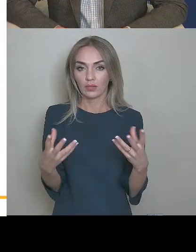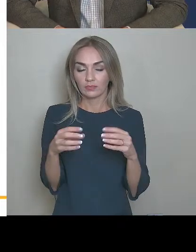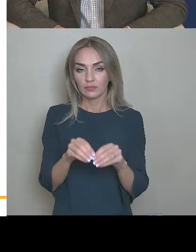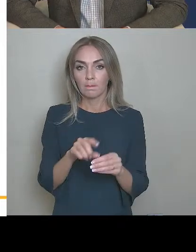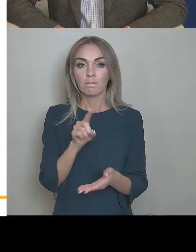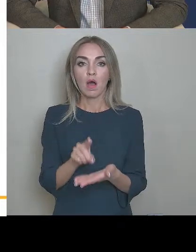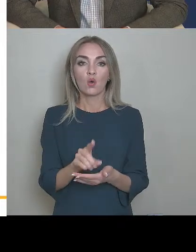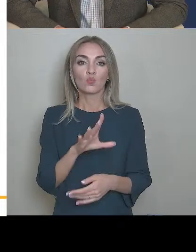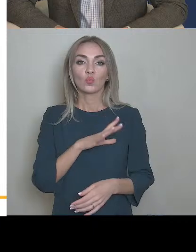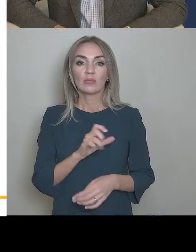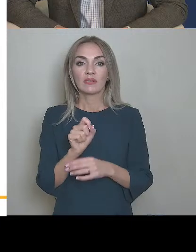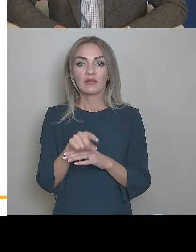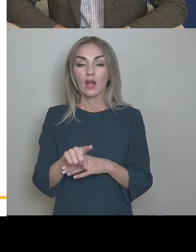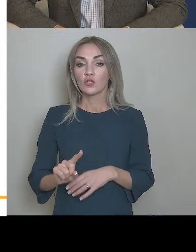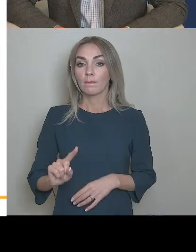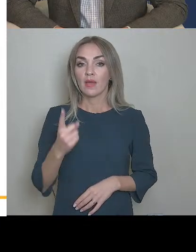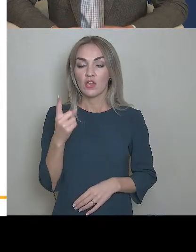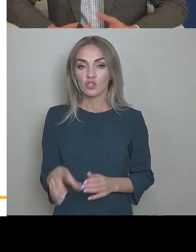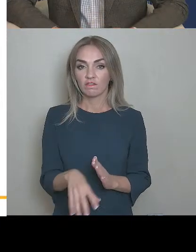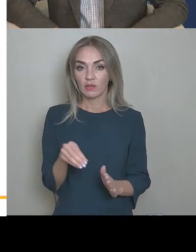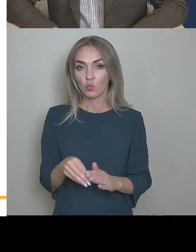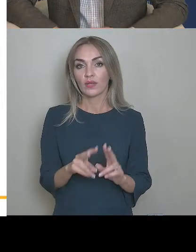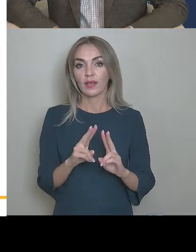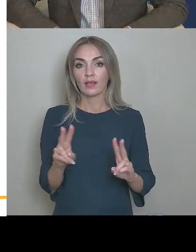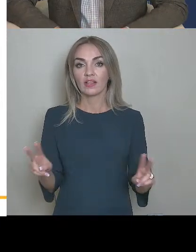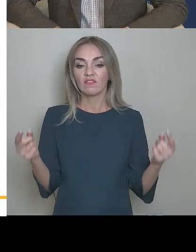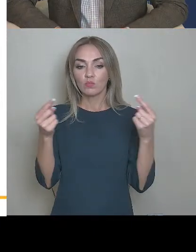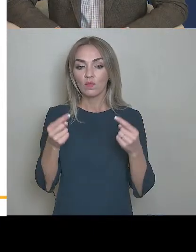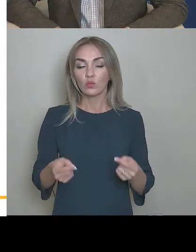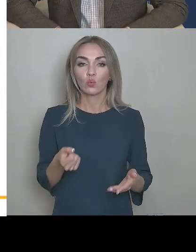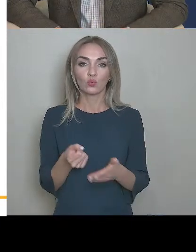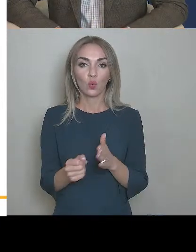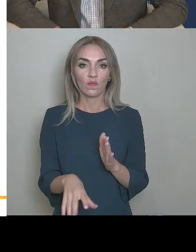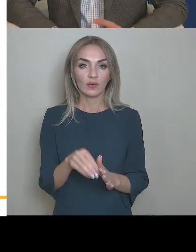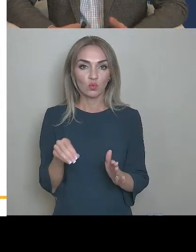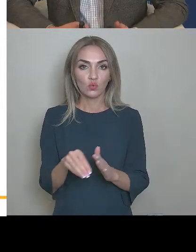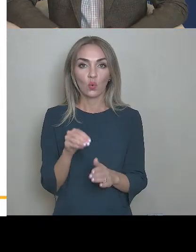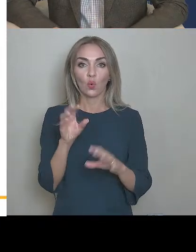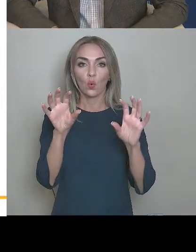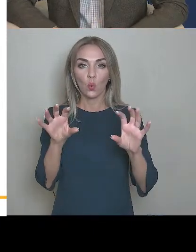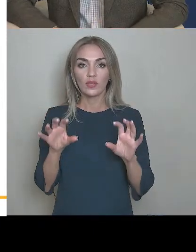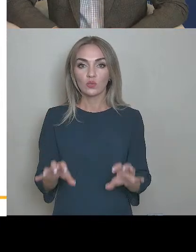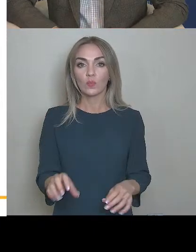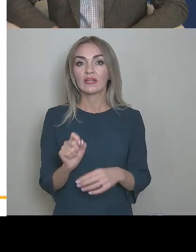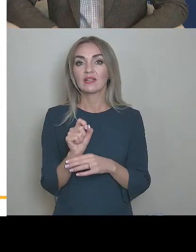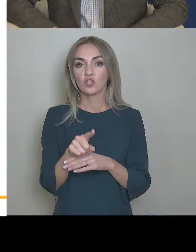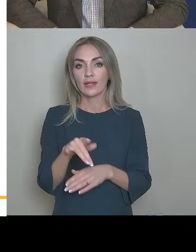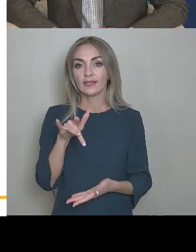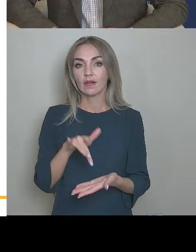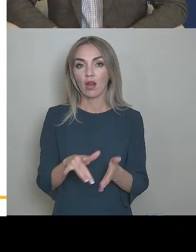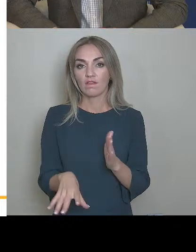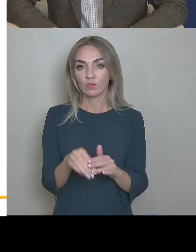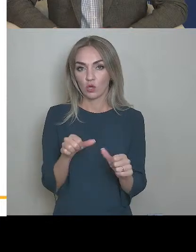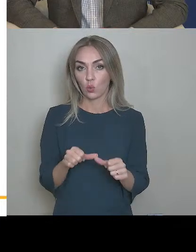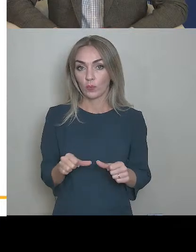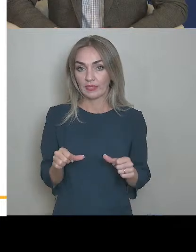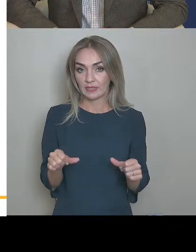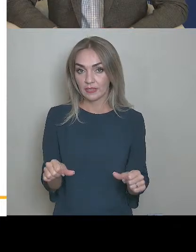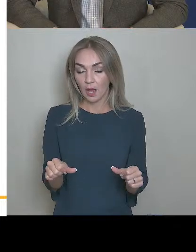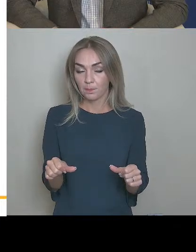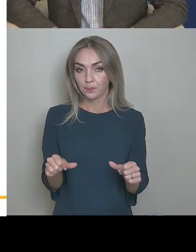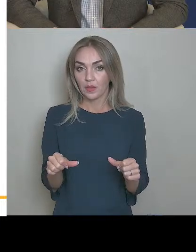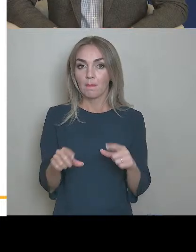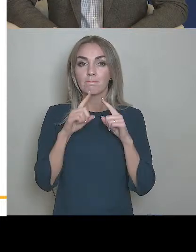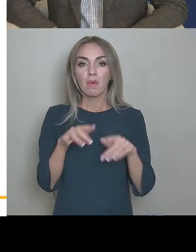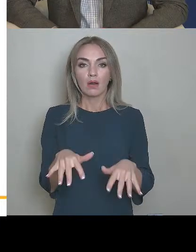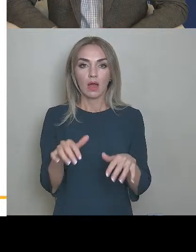communities are going to be set up and the first elections have to be appointed, and they are, in accordance with the